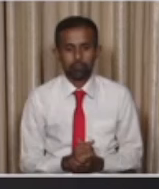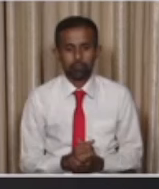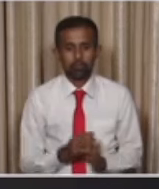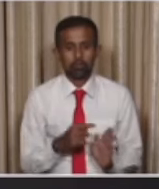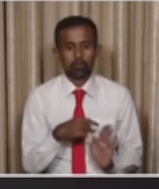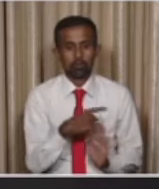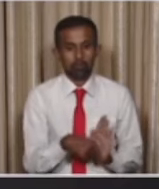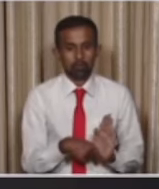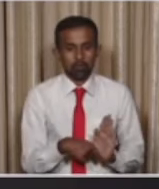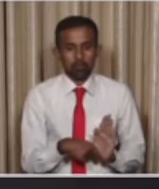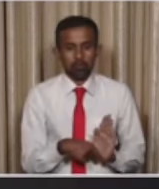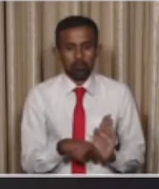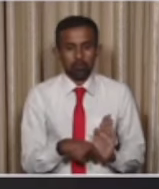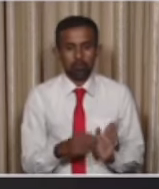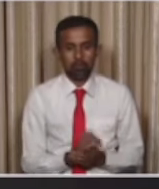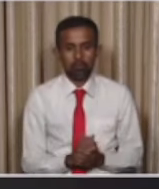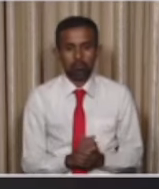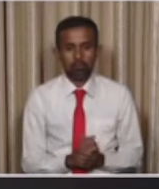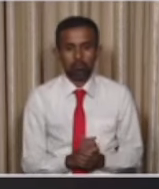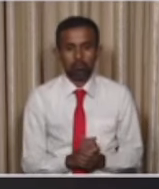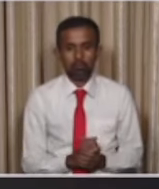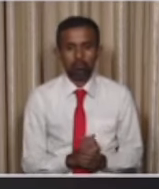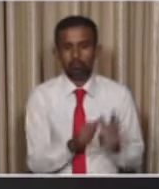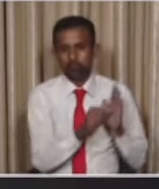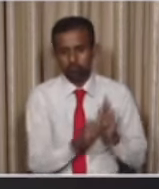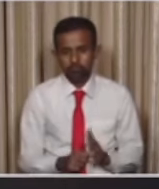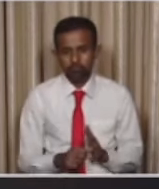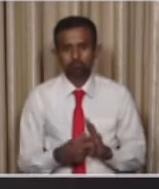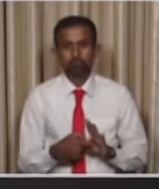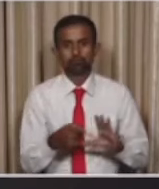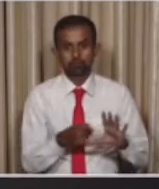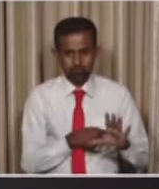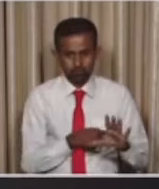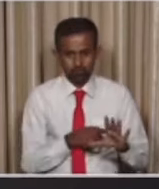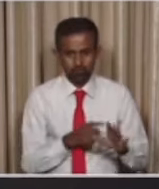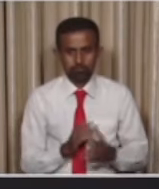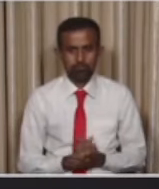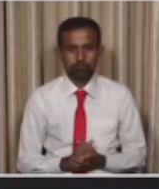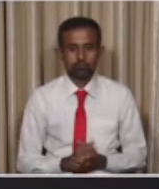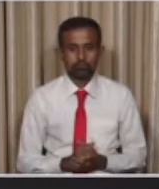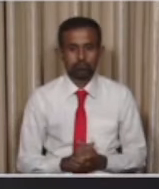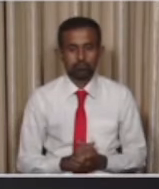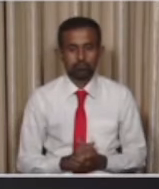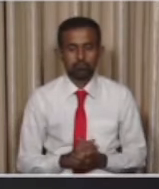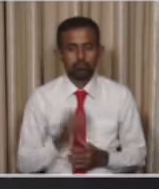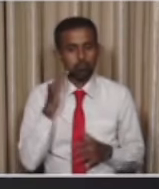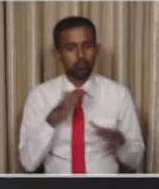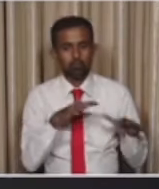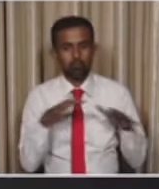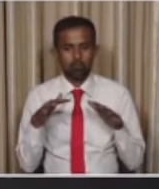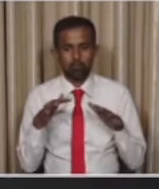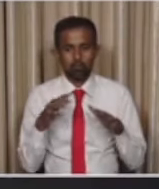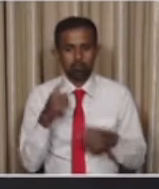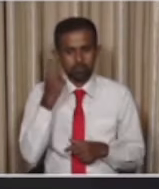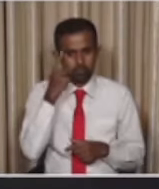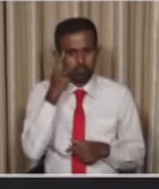in the time of any monarchy or oligarchy." Socrates meka kiyuwe attema prajatantrawadaya kiyana de janathawa